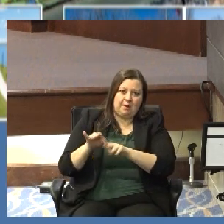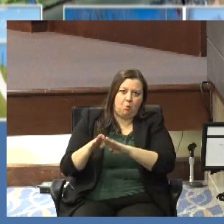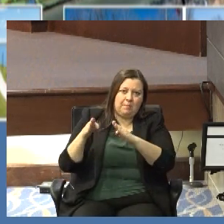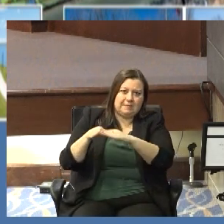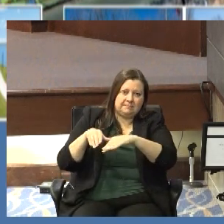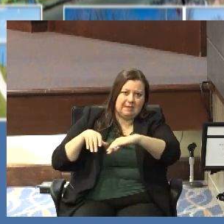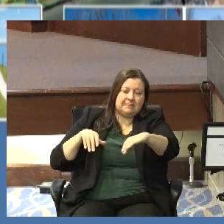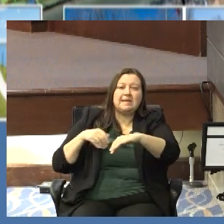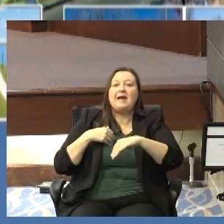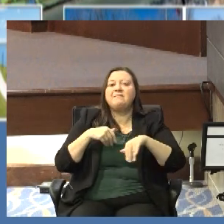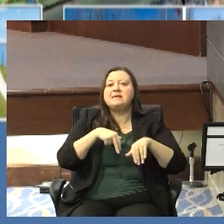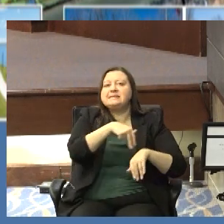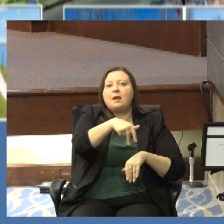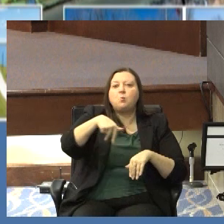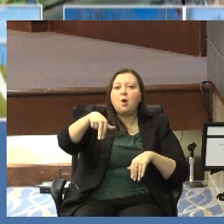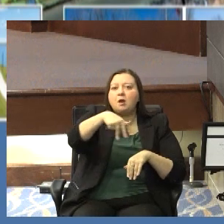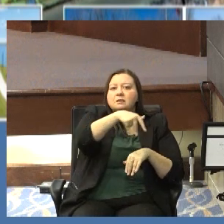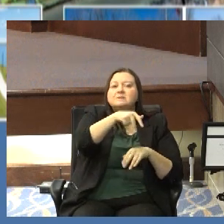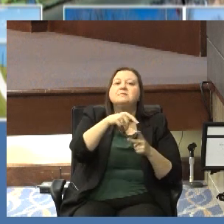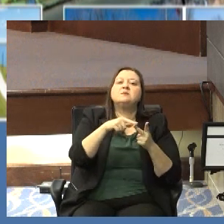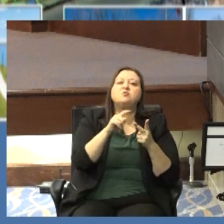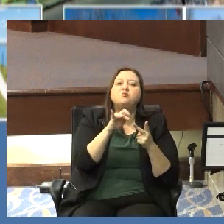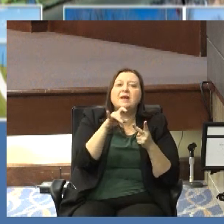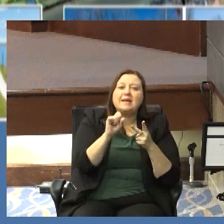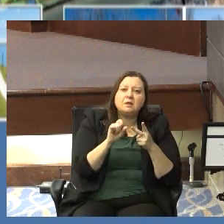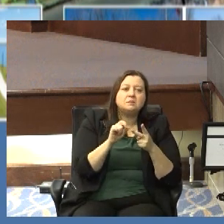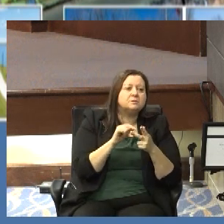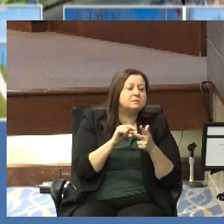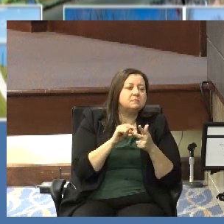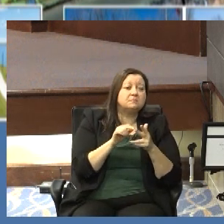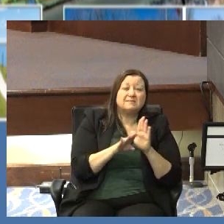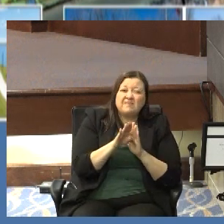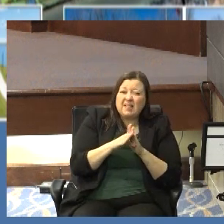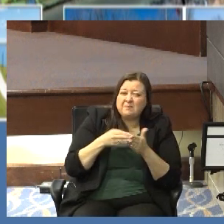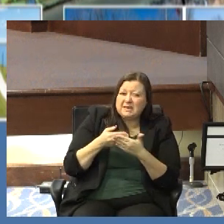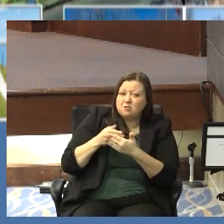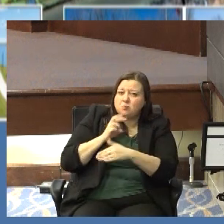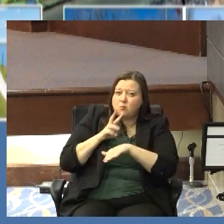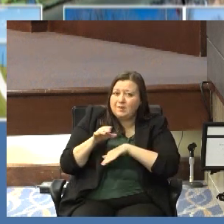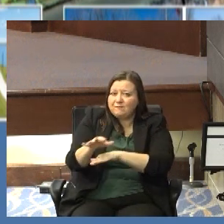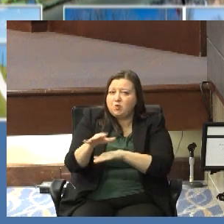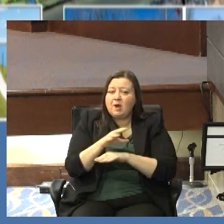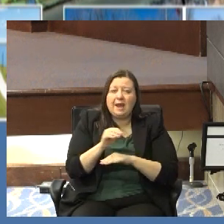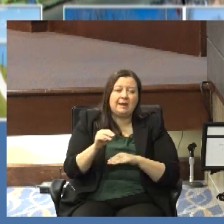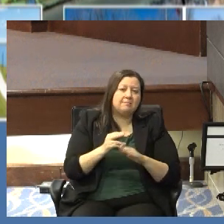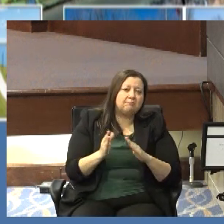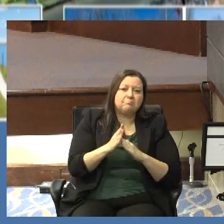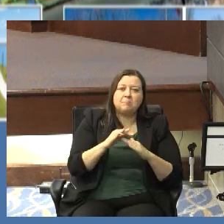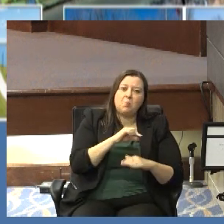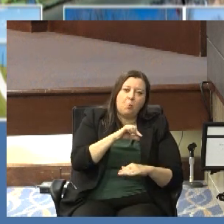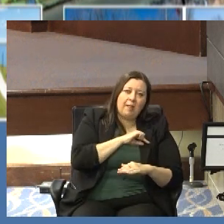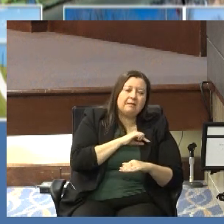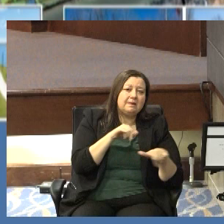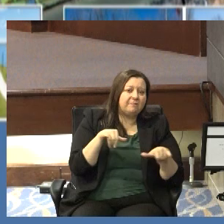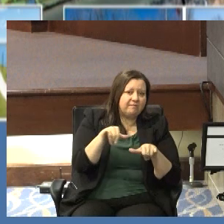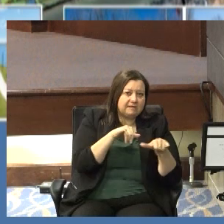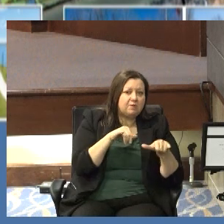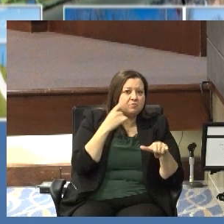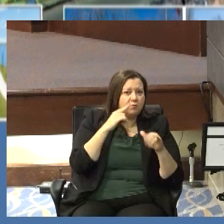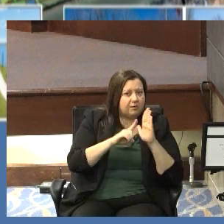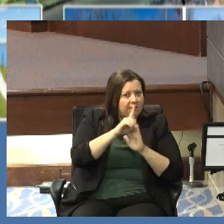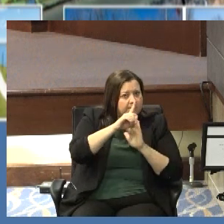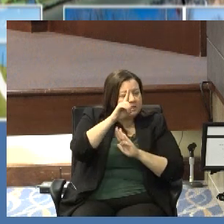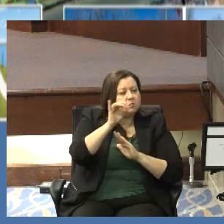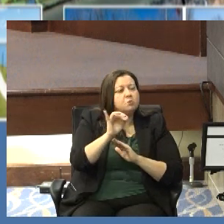sidewalks throughout and trails throughout to connect the development to the river, and then high quality development standards,